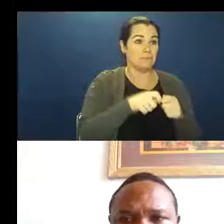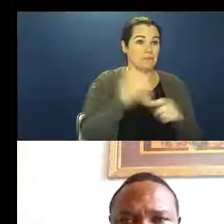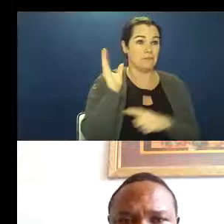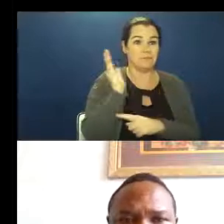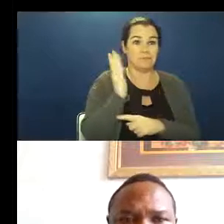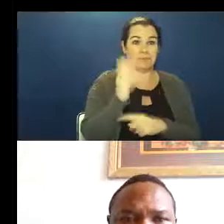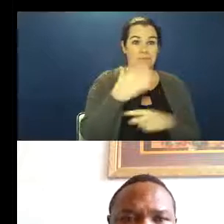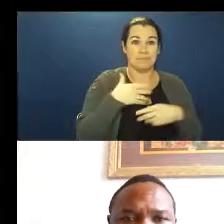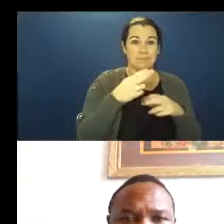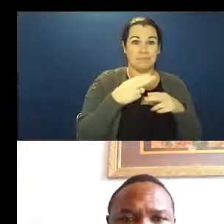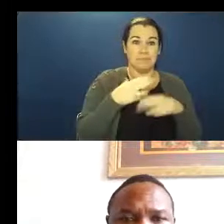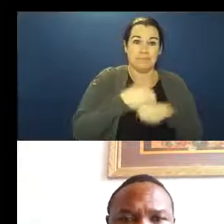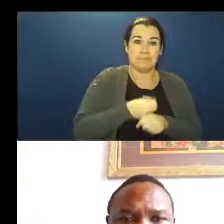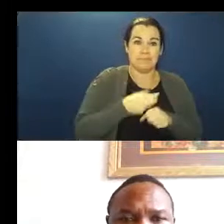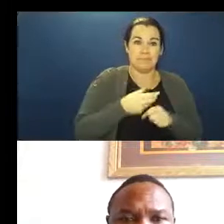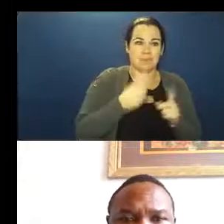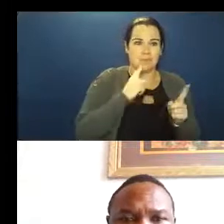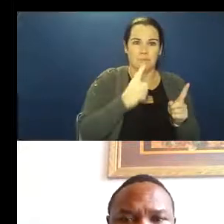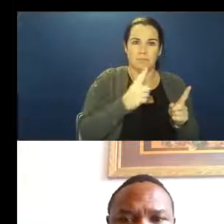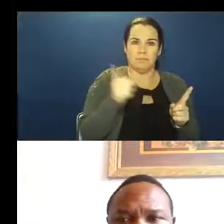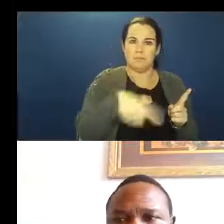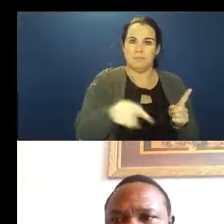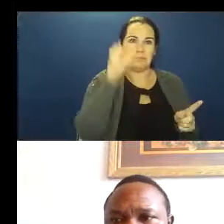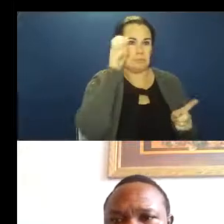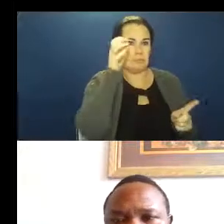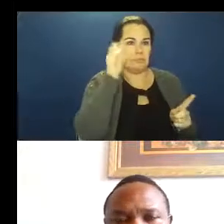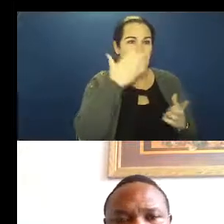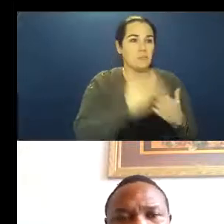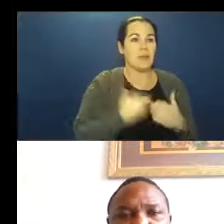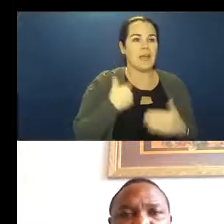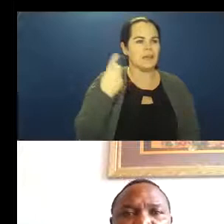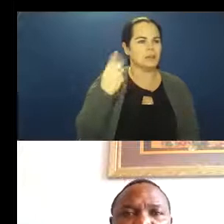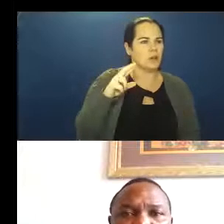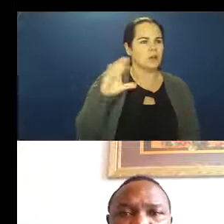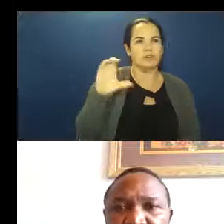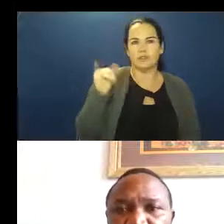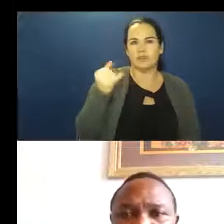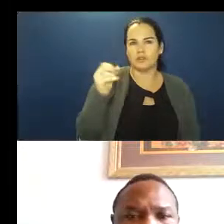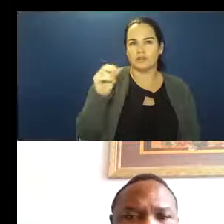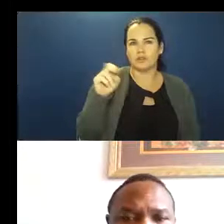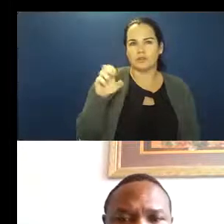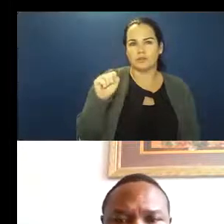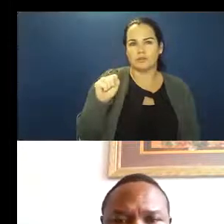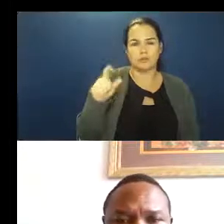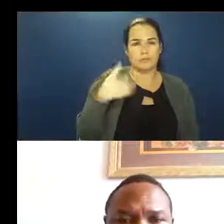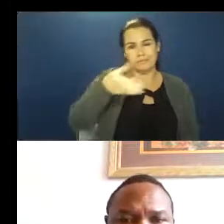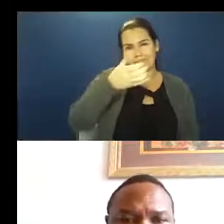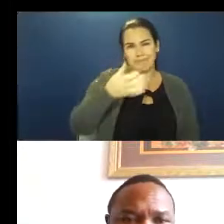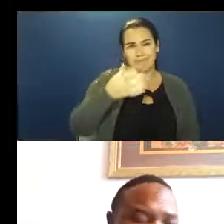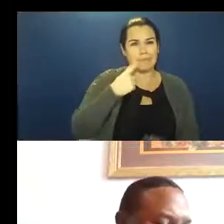received. We had Dr. Kimberly Jones, a renowned epidemiologist,